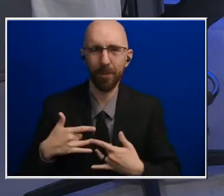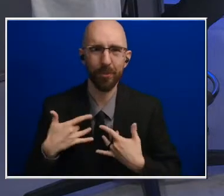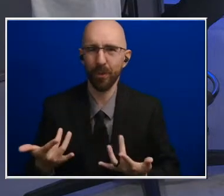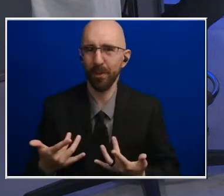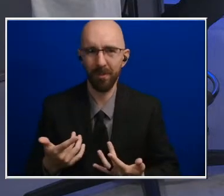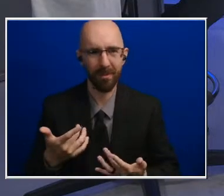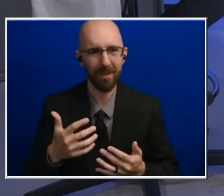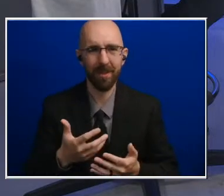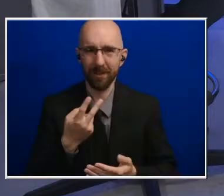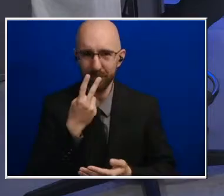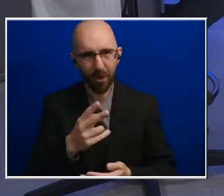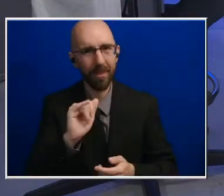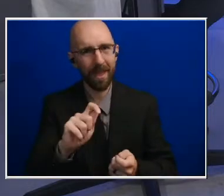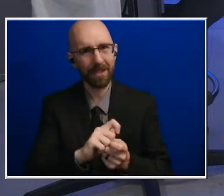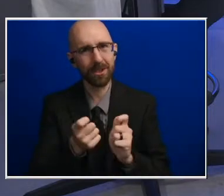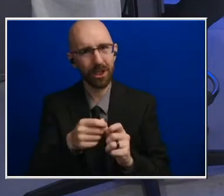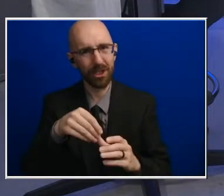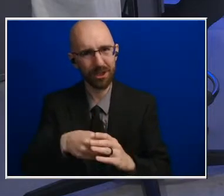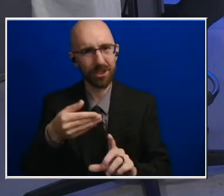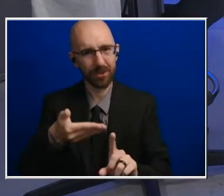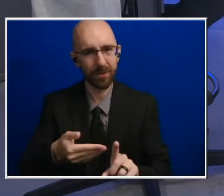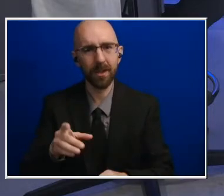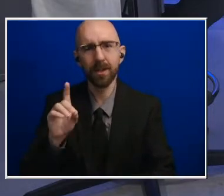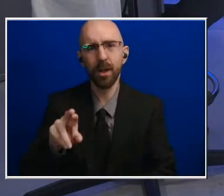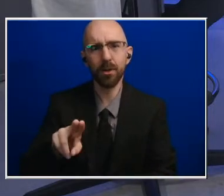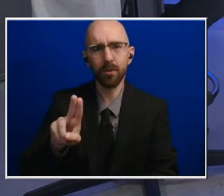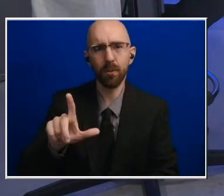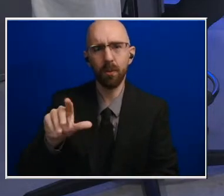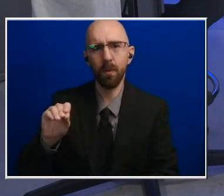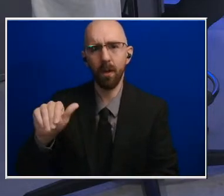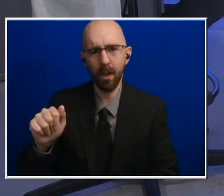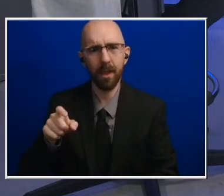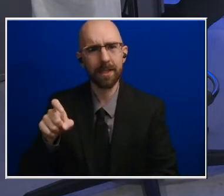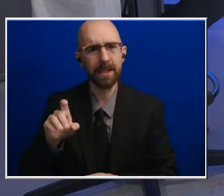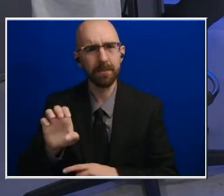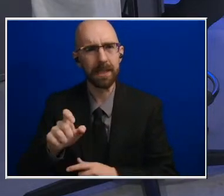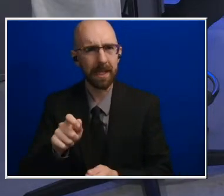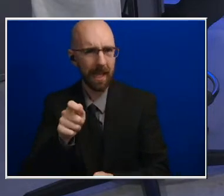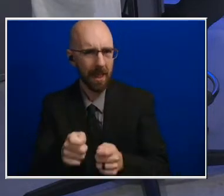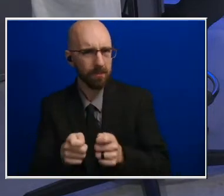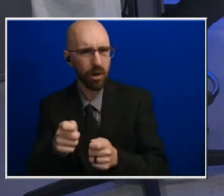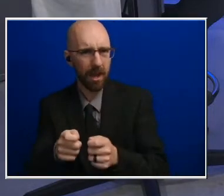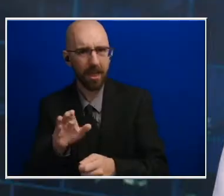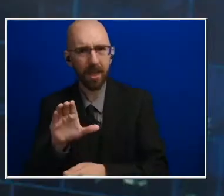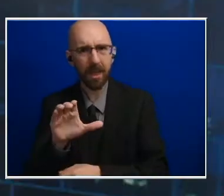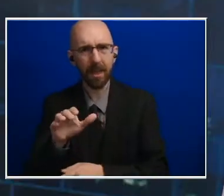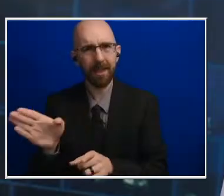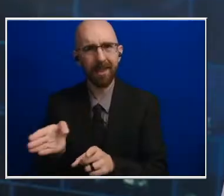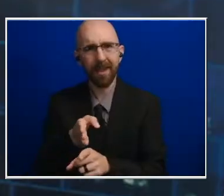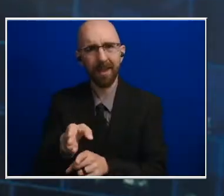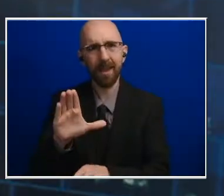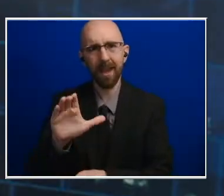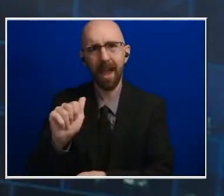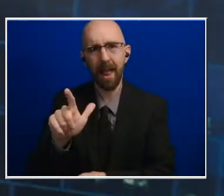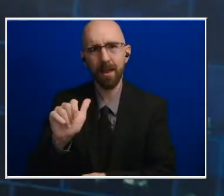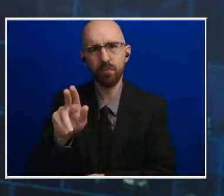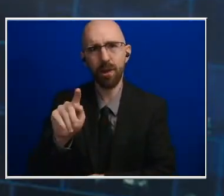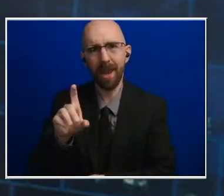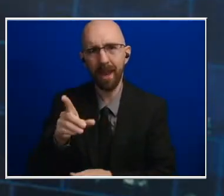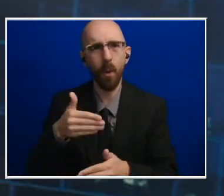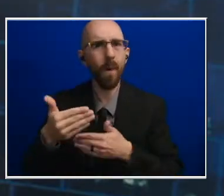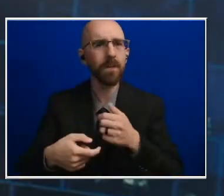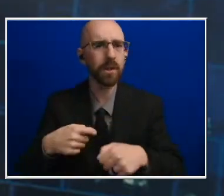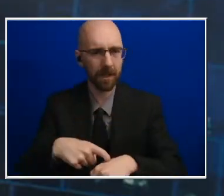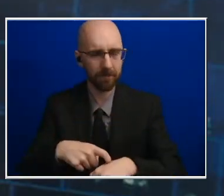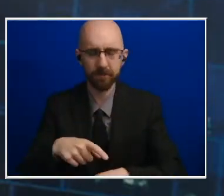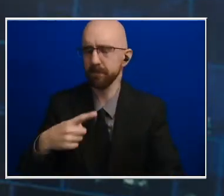Yeah. Dr. Jowett, does the DBS need to be calibrated over time? Yes, absolutely. So when you first have it placed,